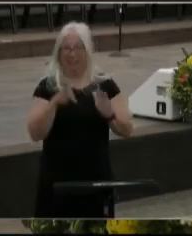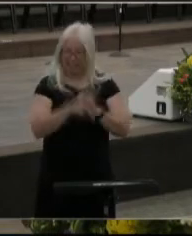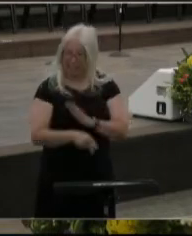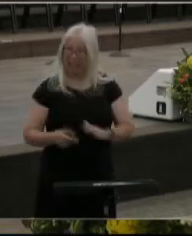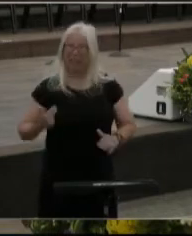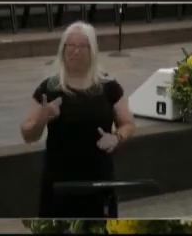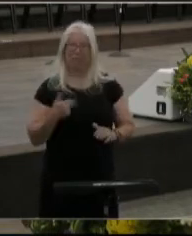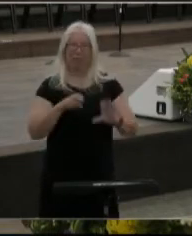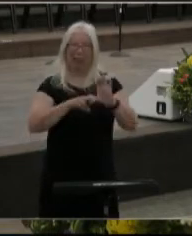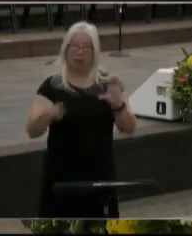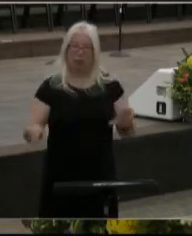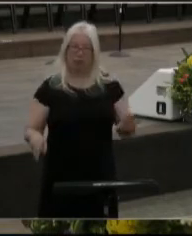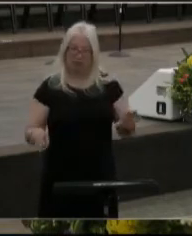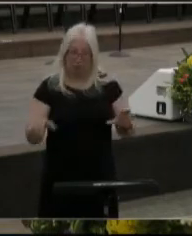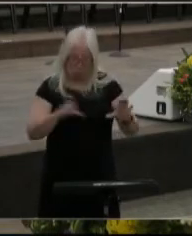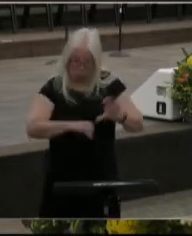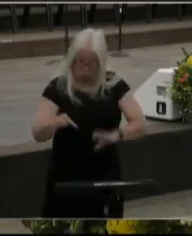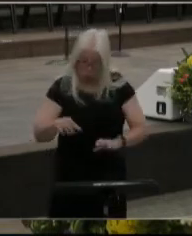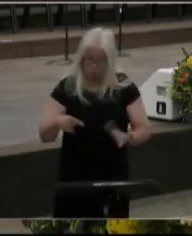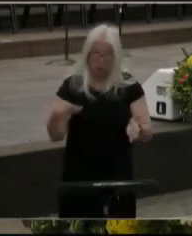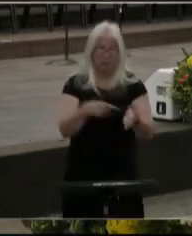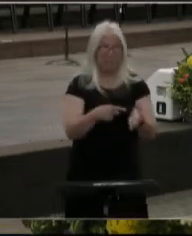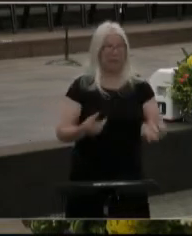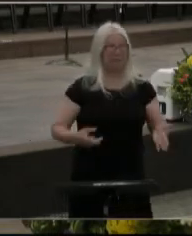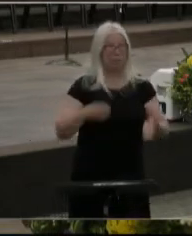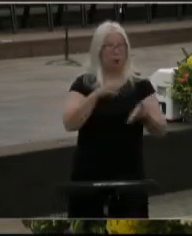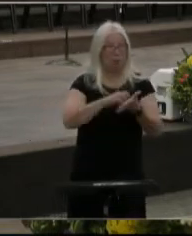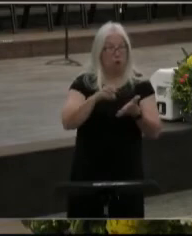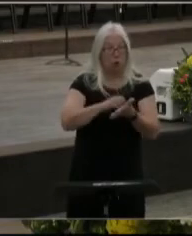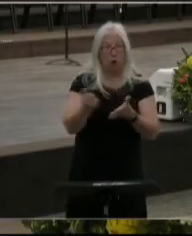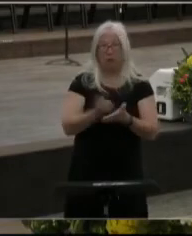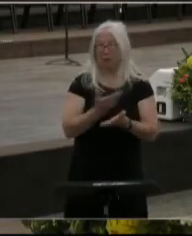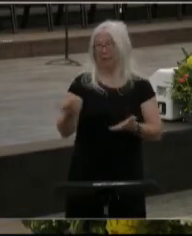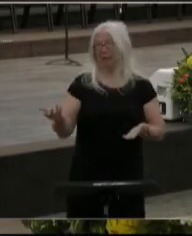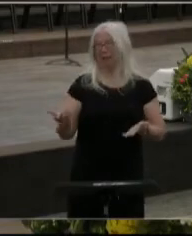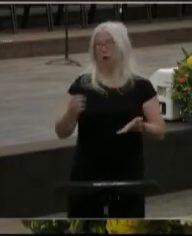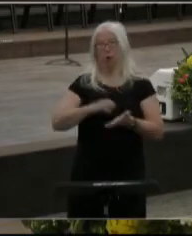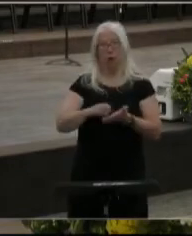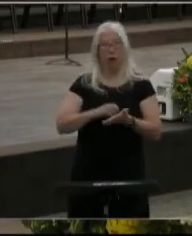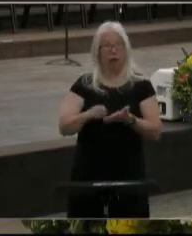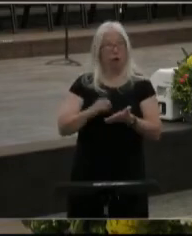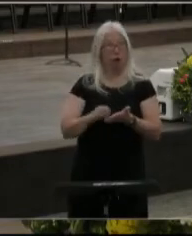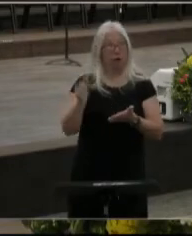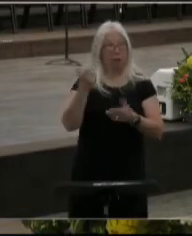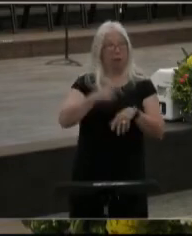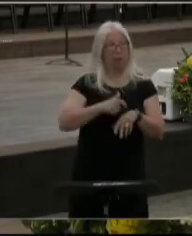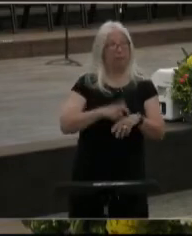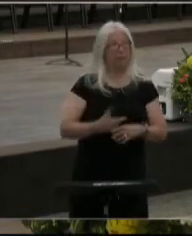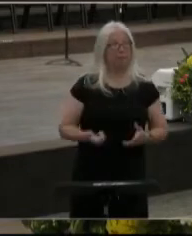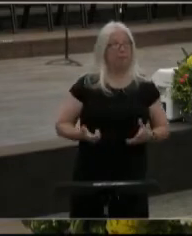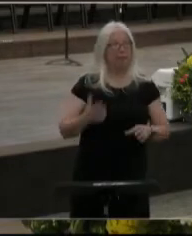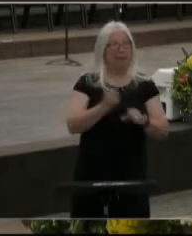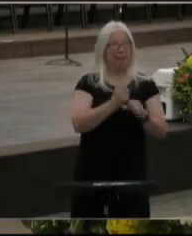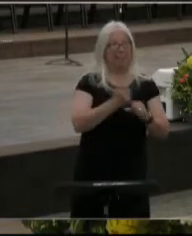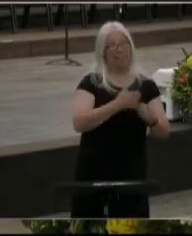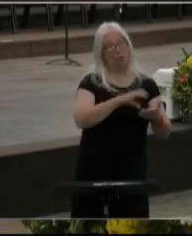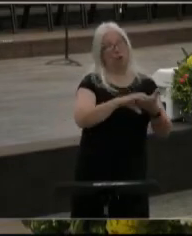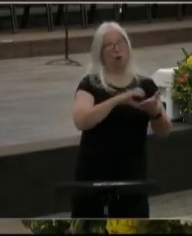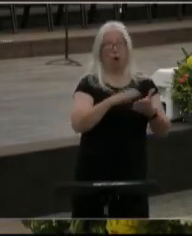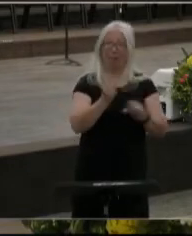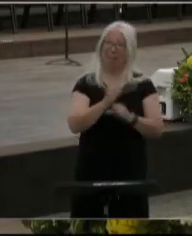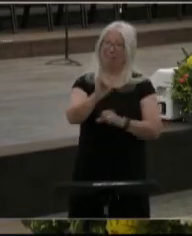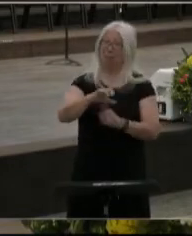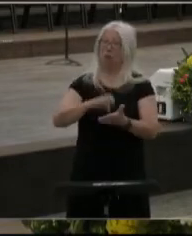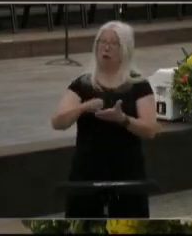us, folks. We put everything on debt. We charge everything. Credit cards come in all the time. Get this credit card. Get that